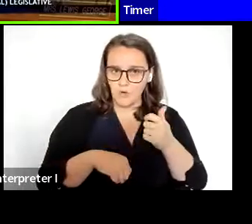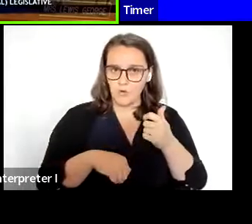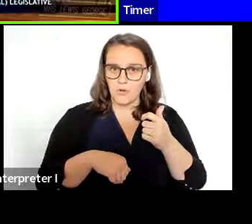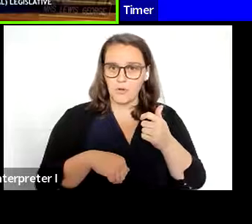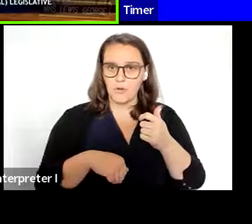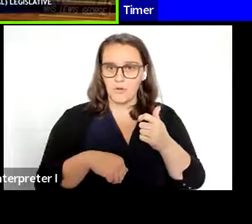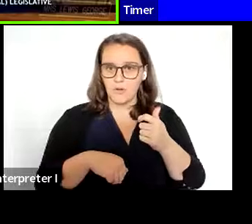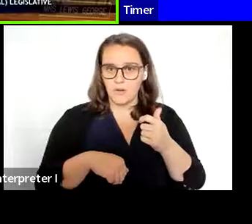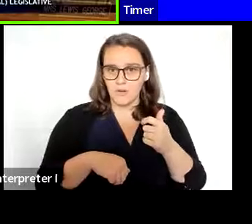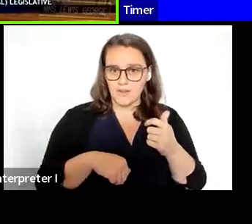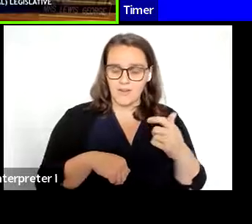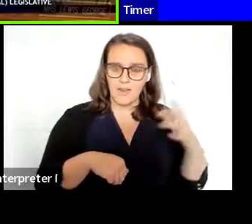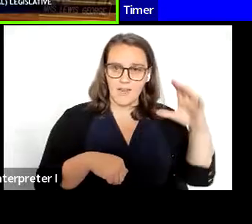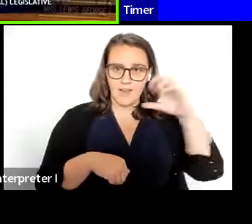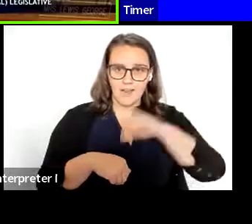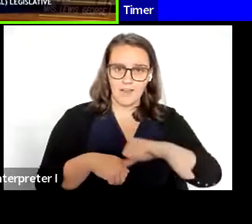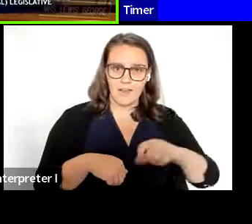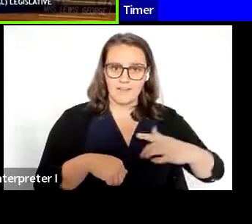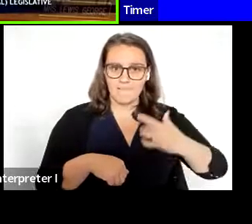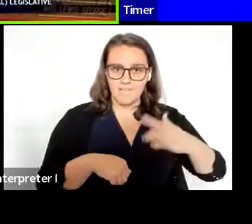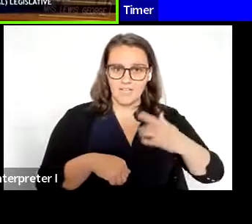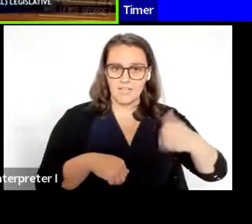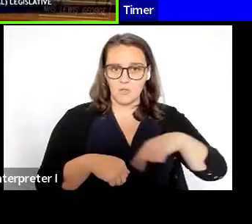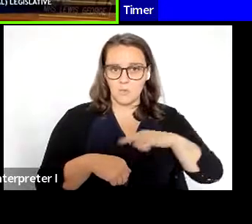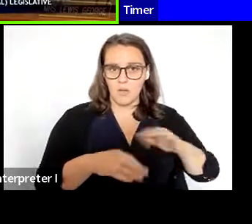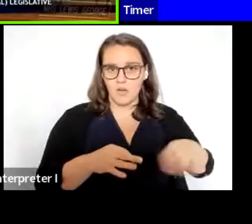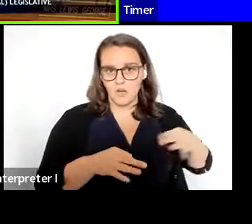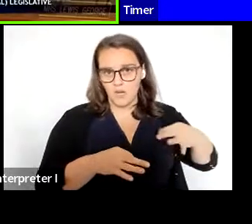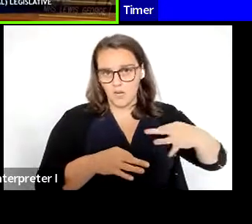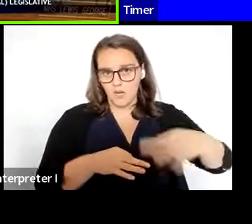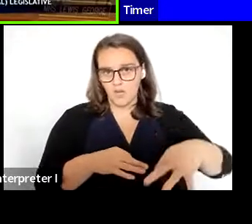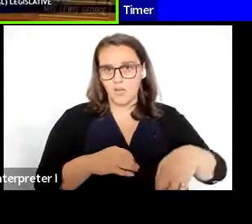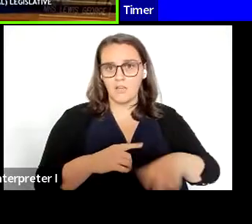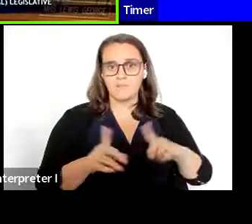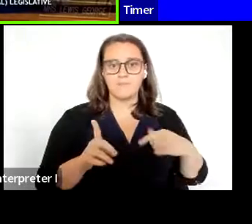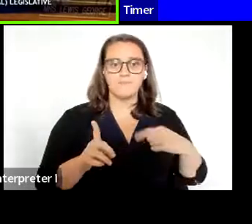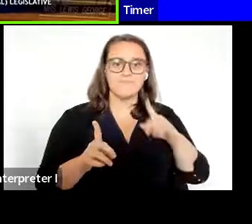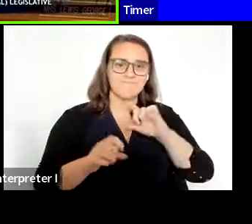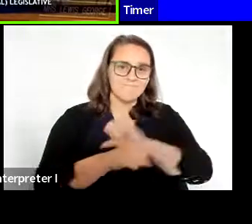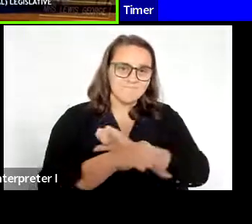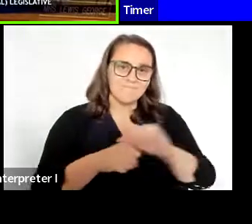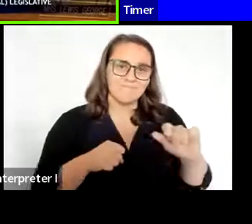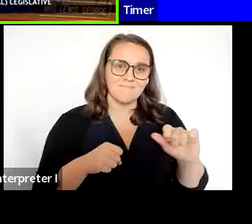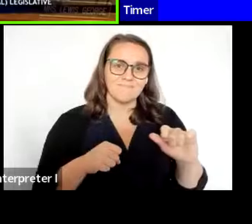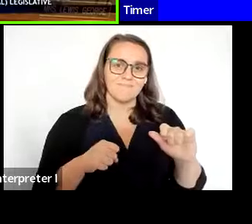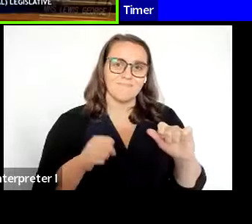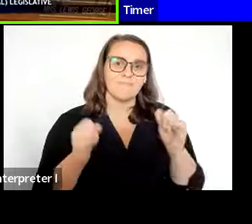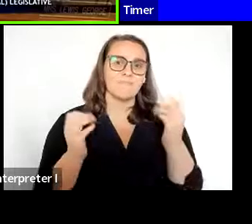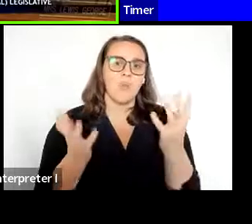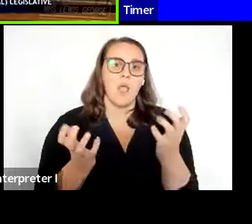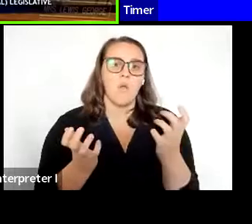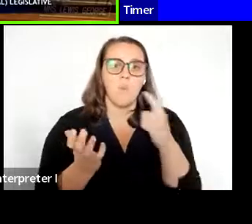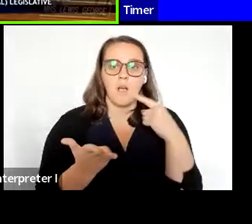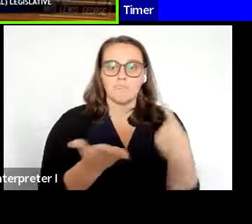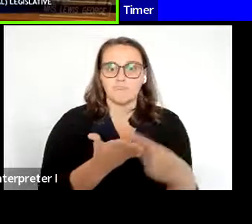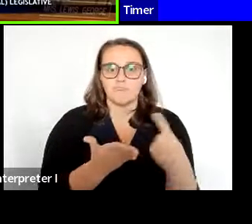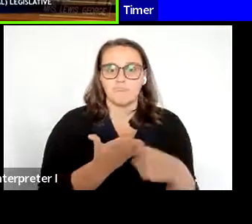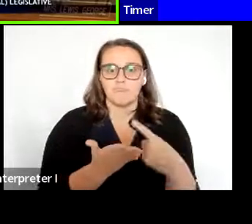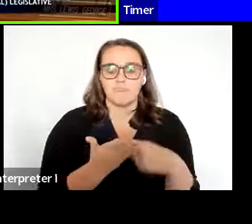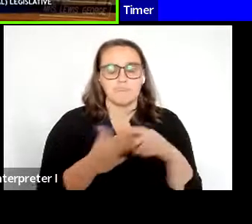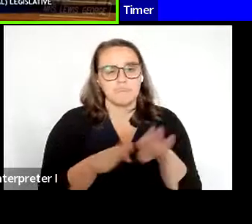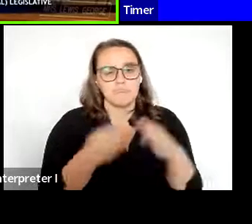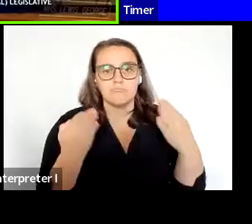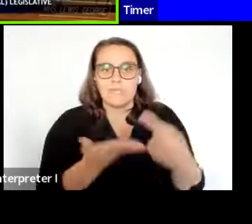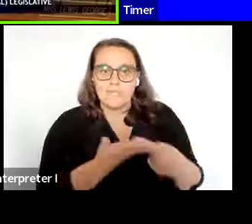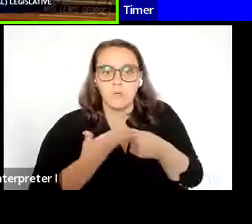some feeling that we are kicking the can down the road here, but really I want to get to this hearing because I want to understand